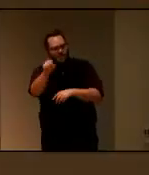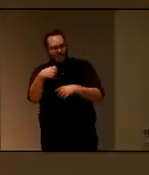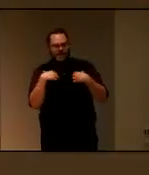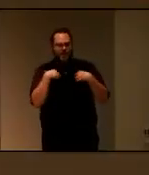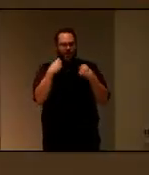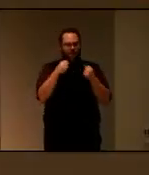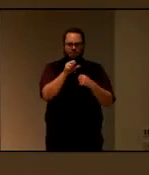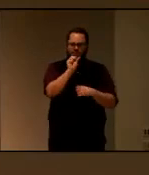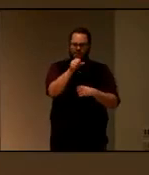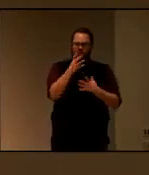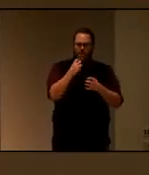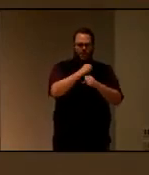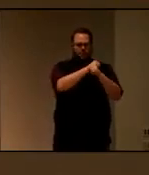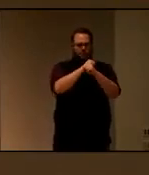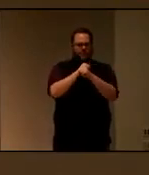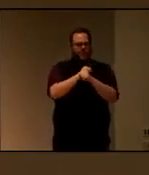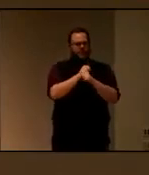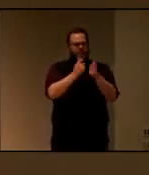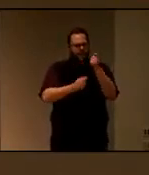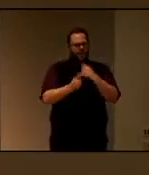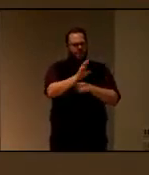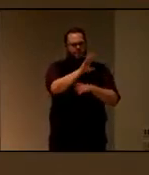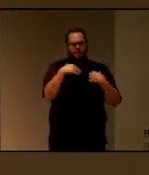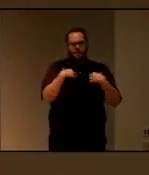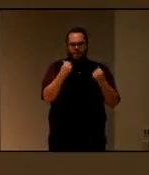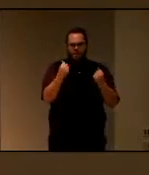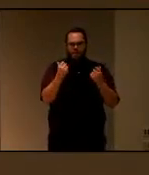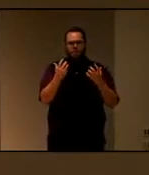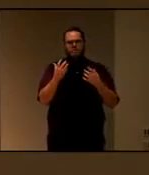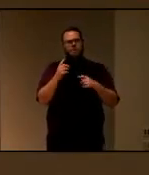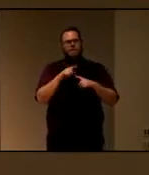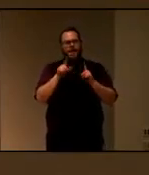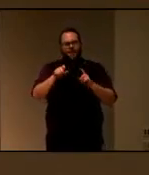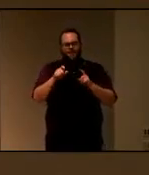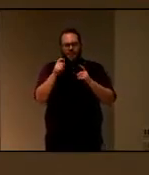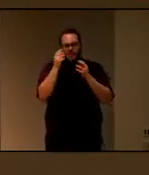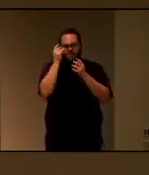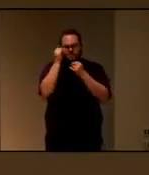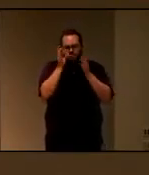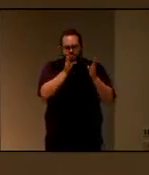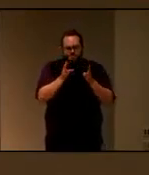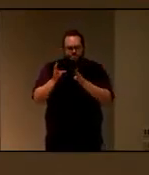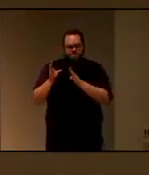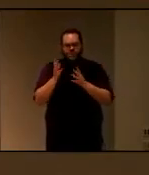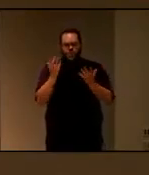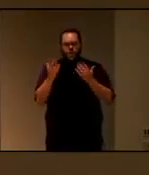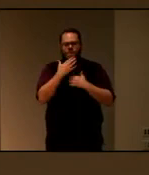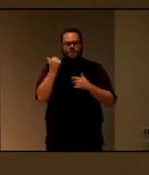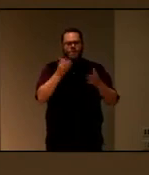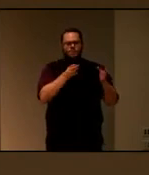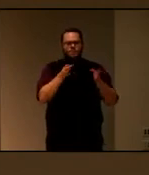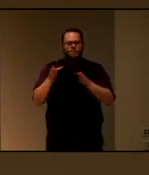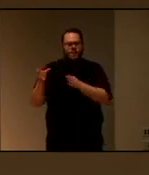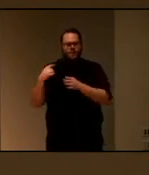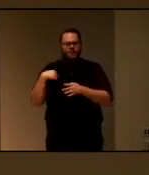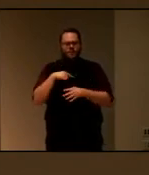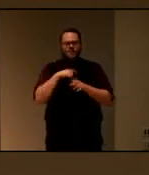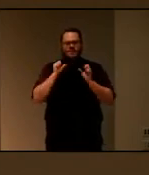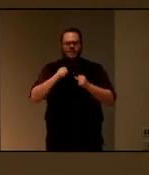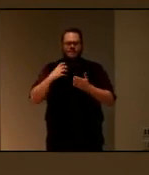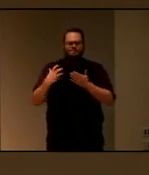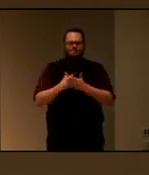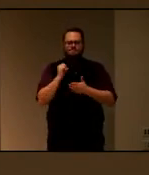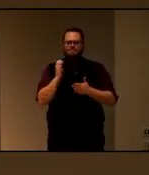yes, we want to protect everyone's health. We want to address everyone. But we have to be strategic in thinking about what are the best ways that we can leverage